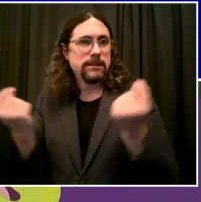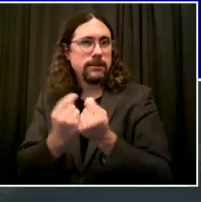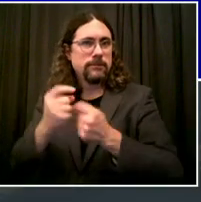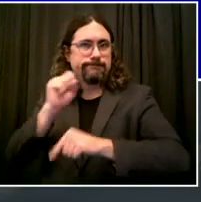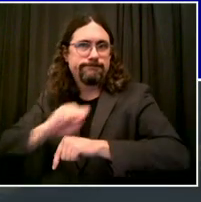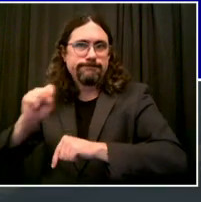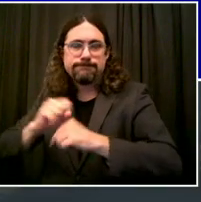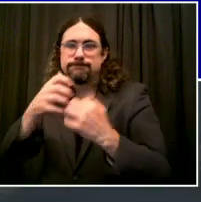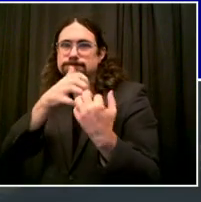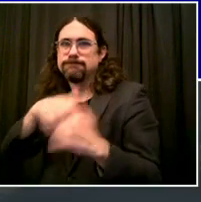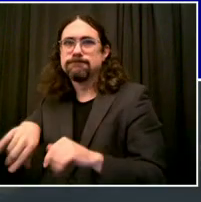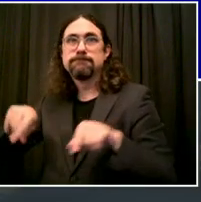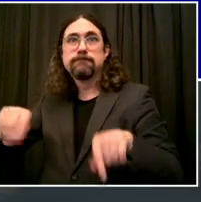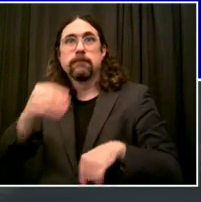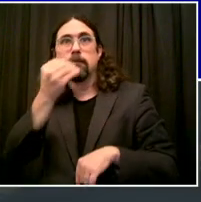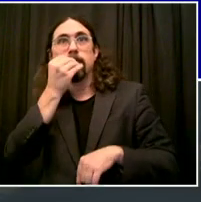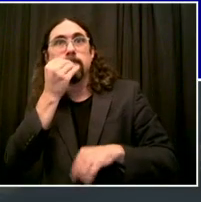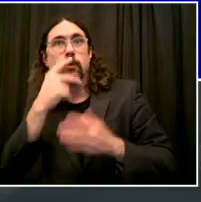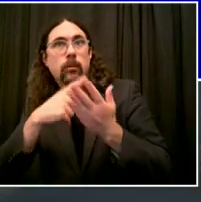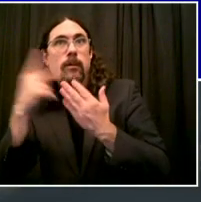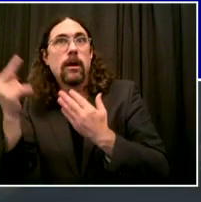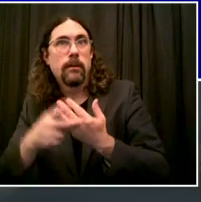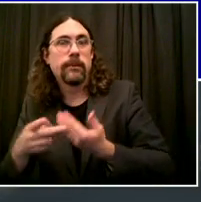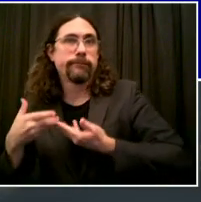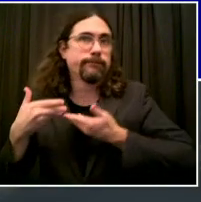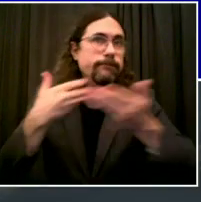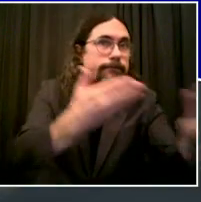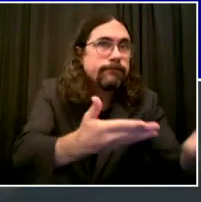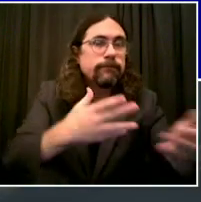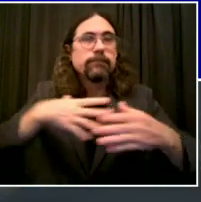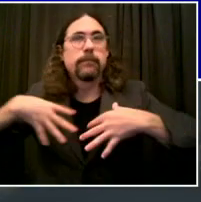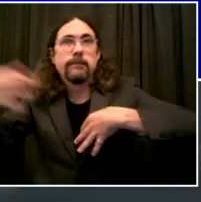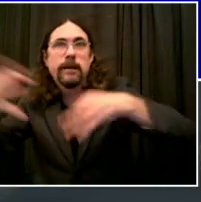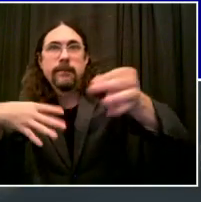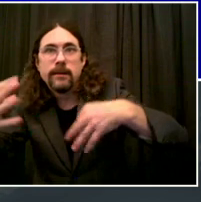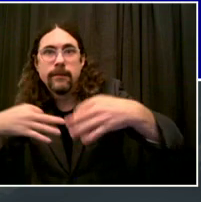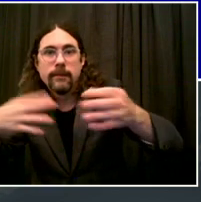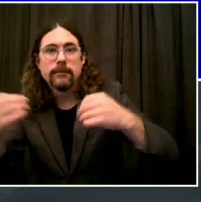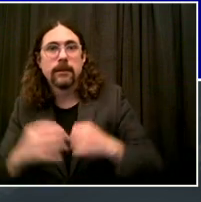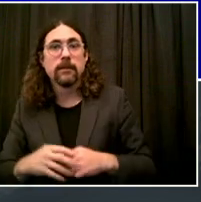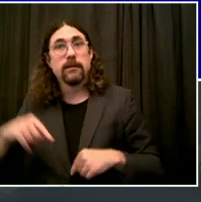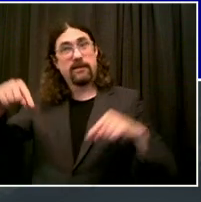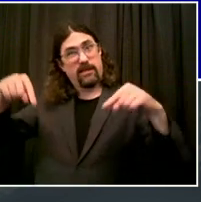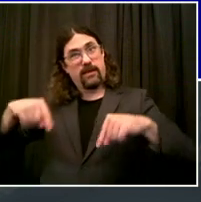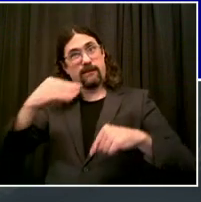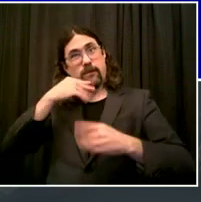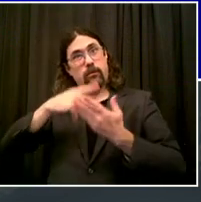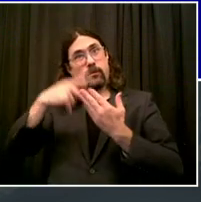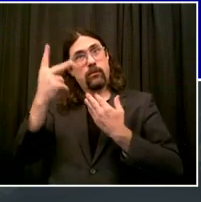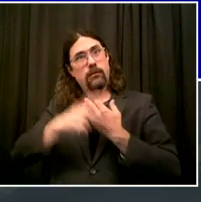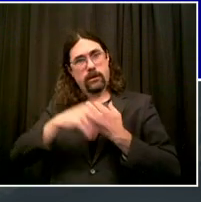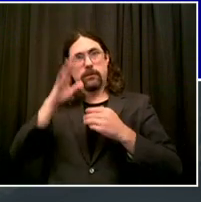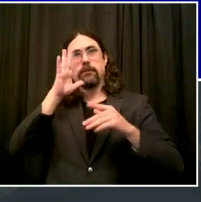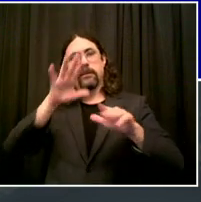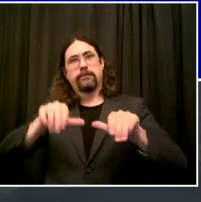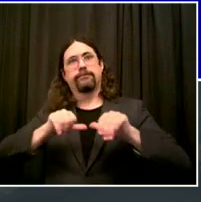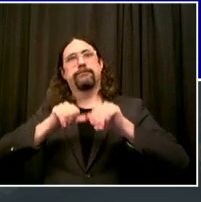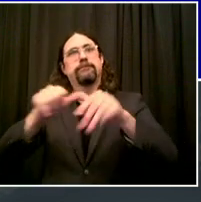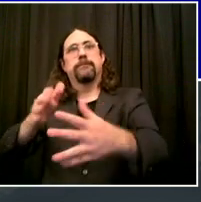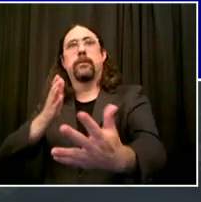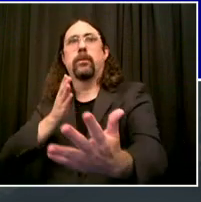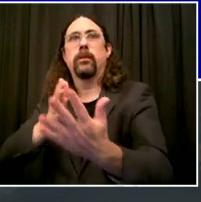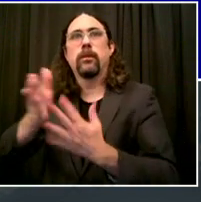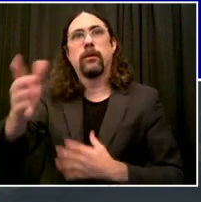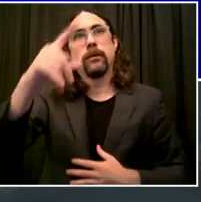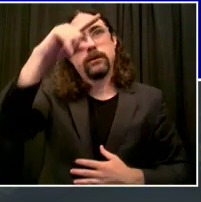let anyone go hungry this summer. And here to talk about it, our food czar, and she and her team have led the way throughout this crisis, our